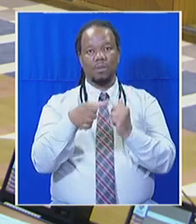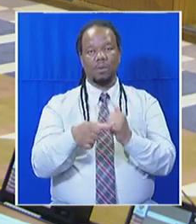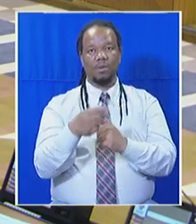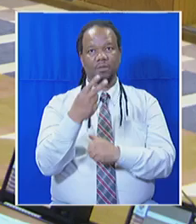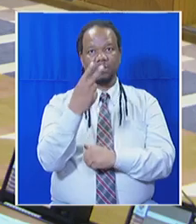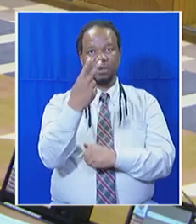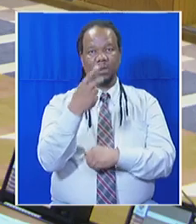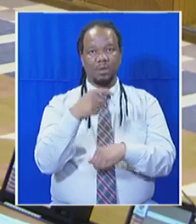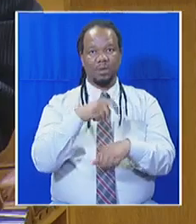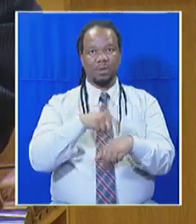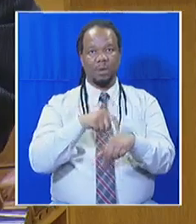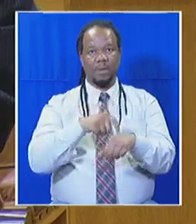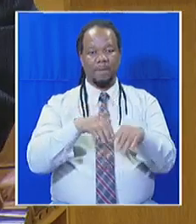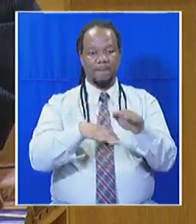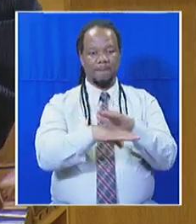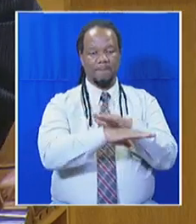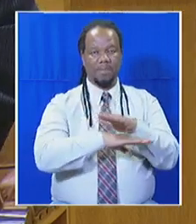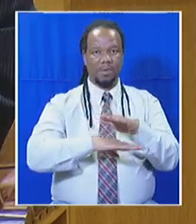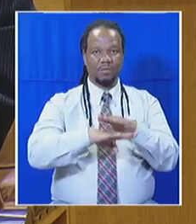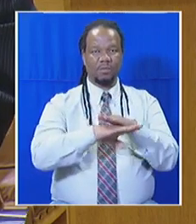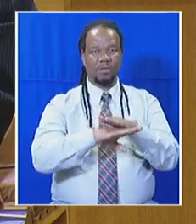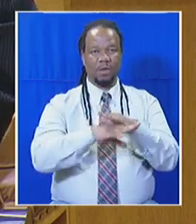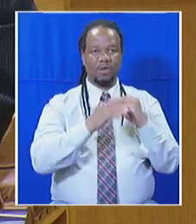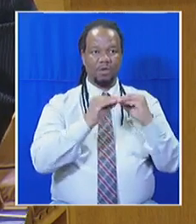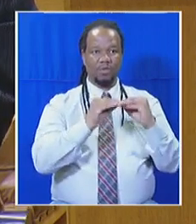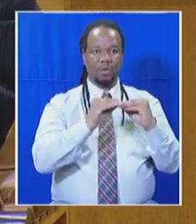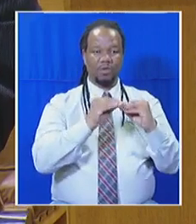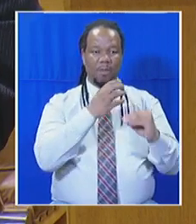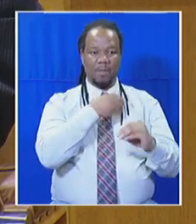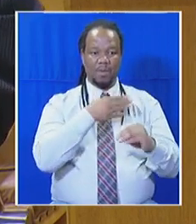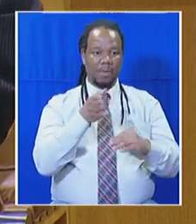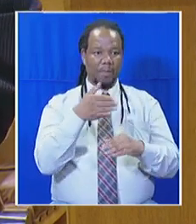that the Minister of Basic Education will not be here to answer questions in her rotation.